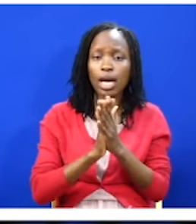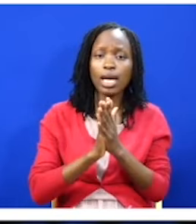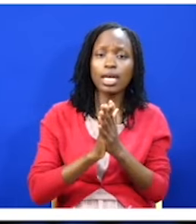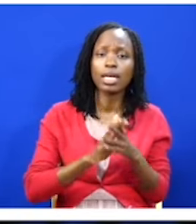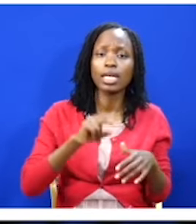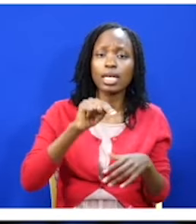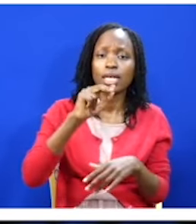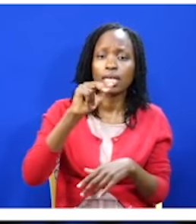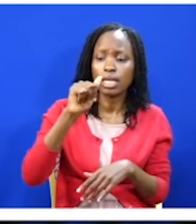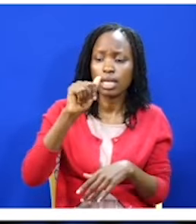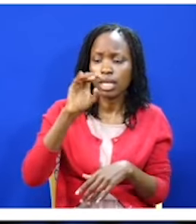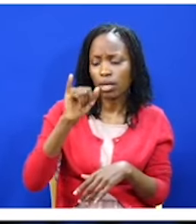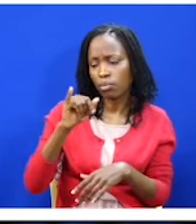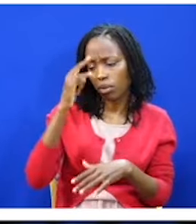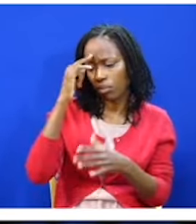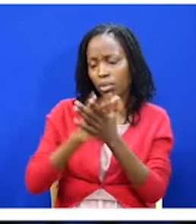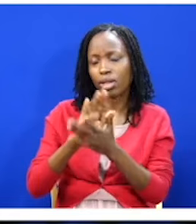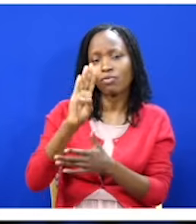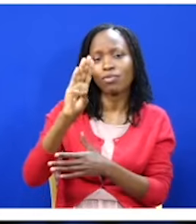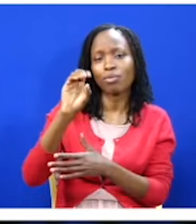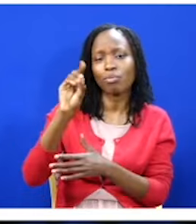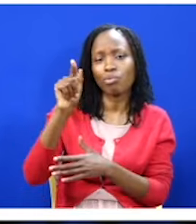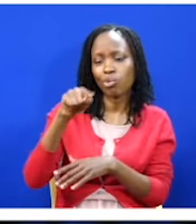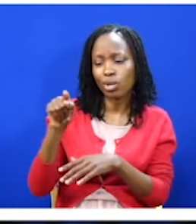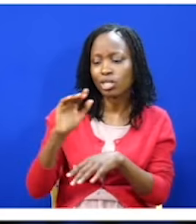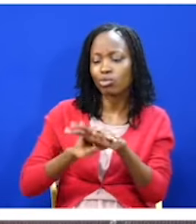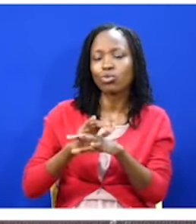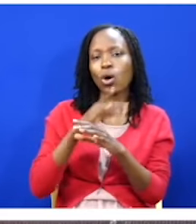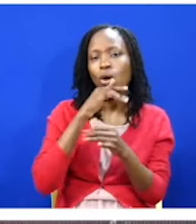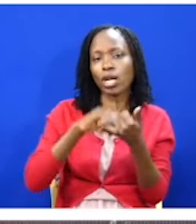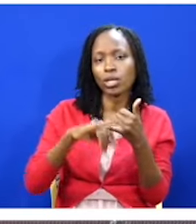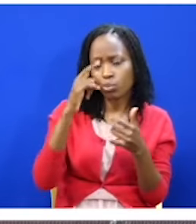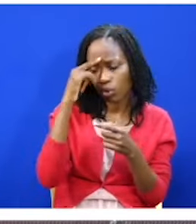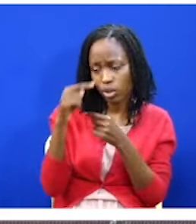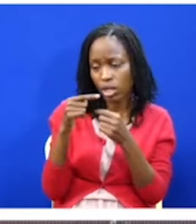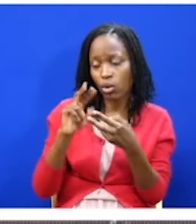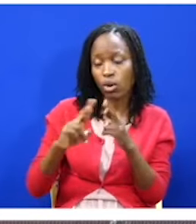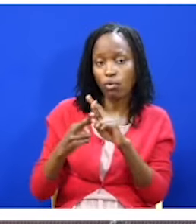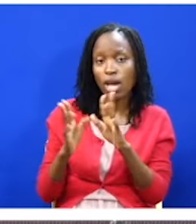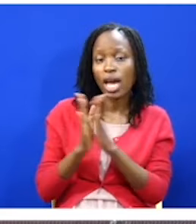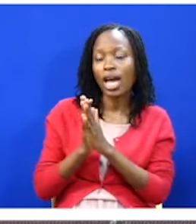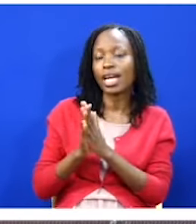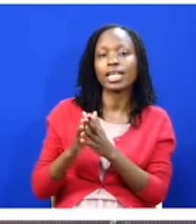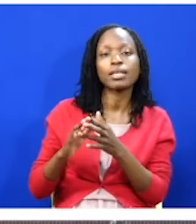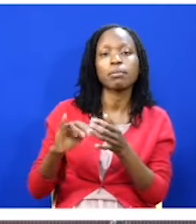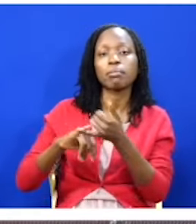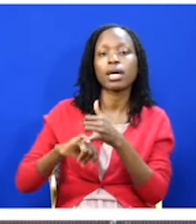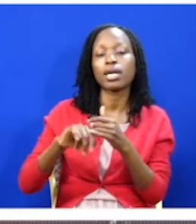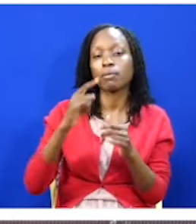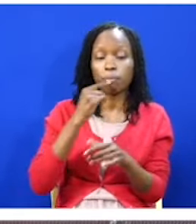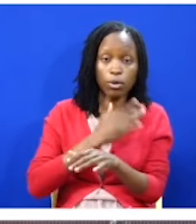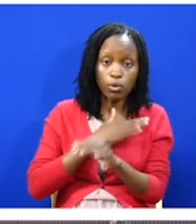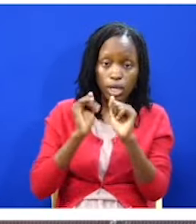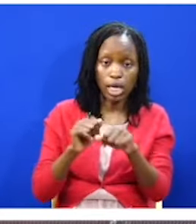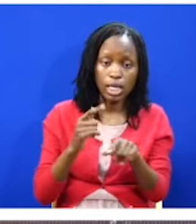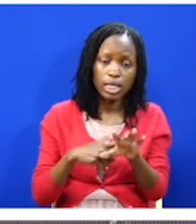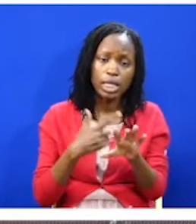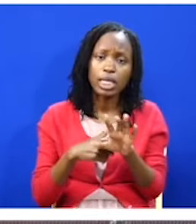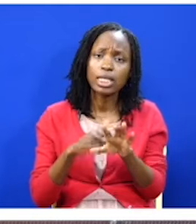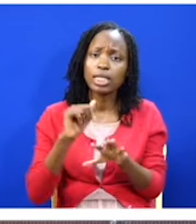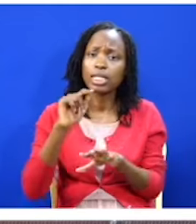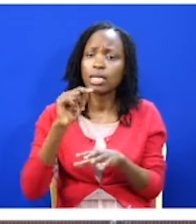that Boaz would be the perfect choice, since he was a close relative and had the right to marry Ruth. When Ruth talked